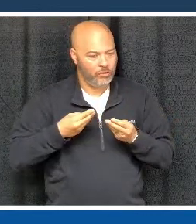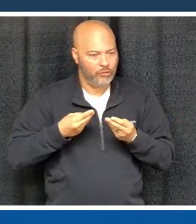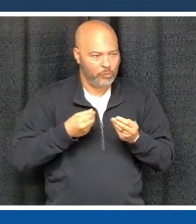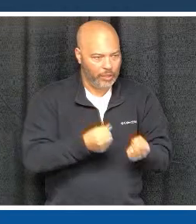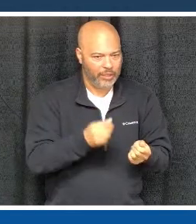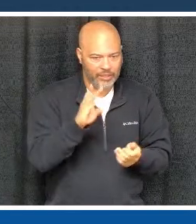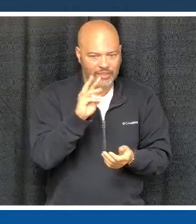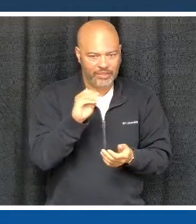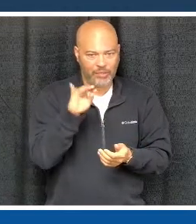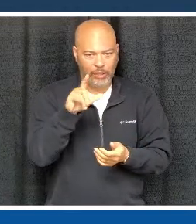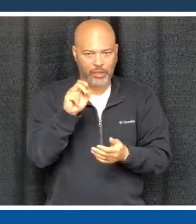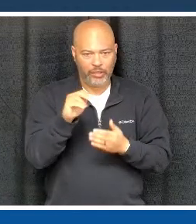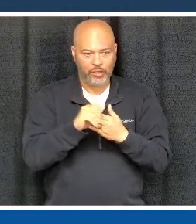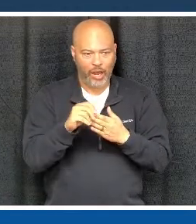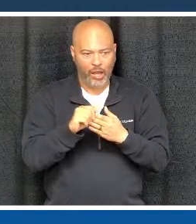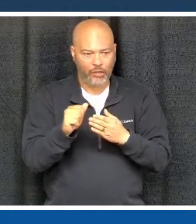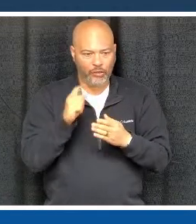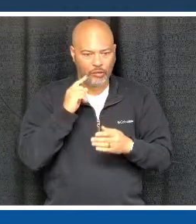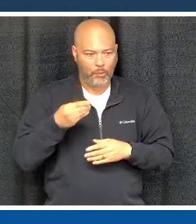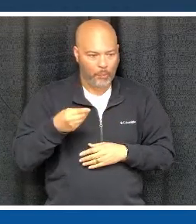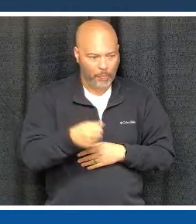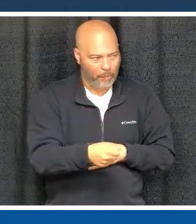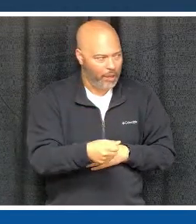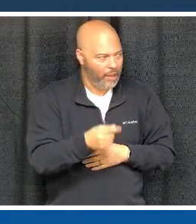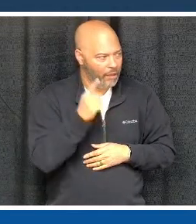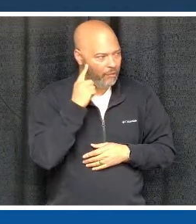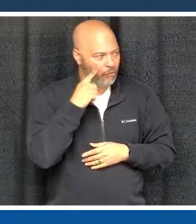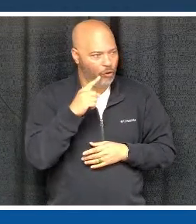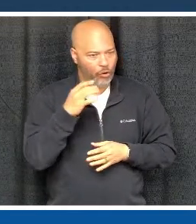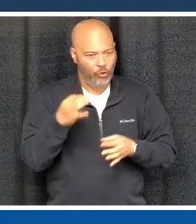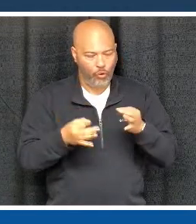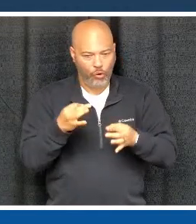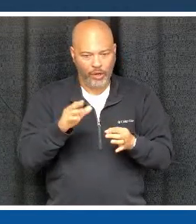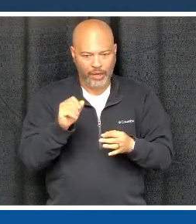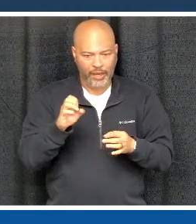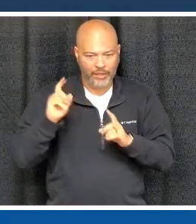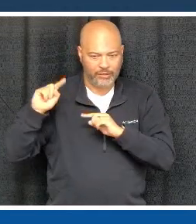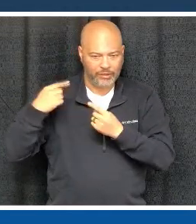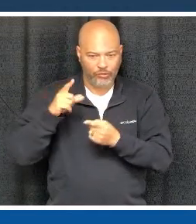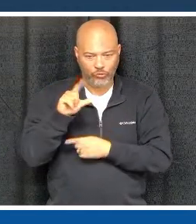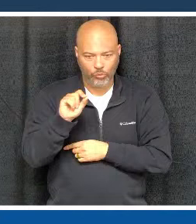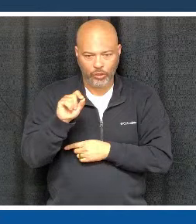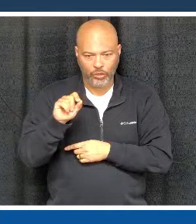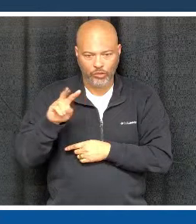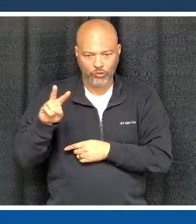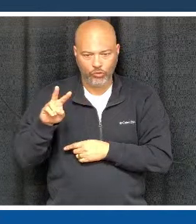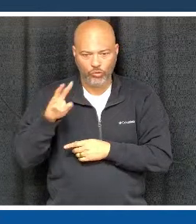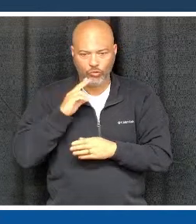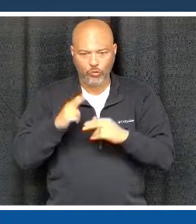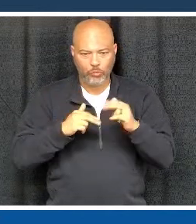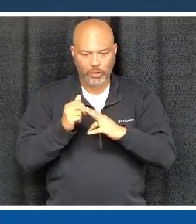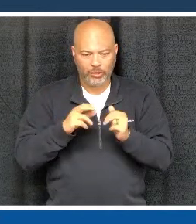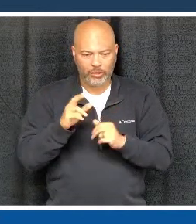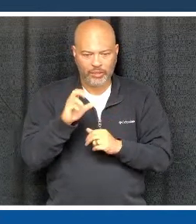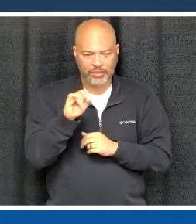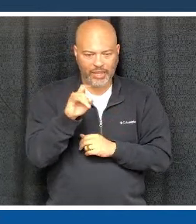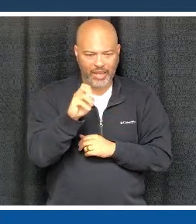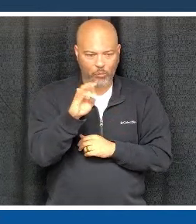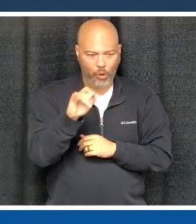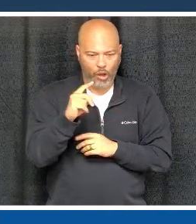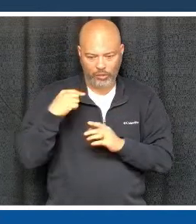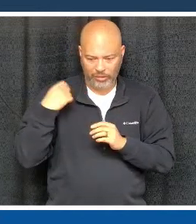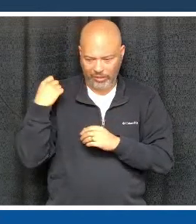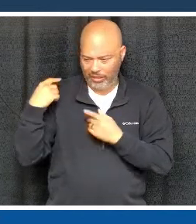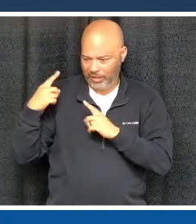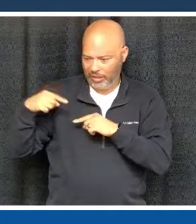$60 million to pay for a court case since 2002 to build sidewalks. In this last